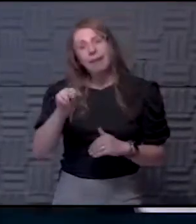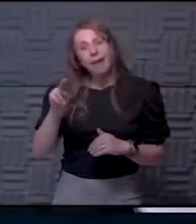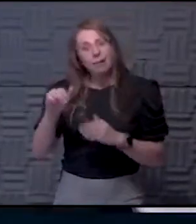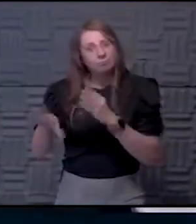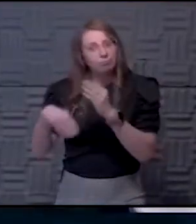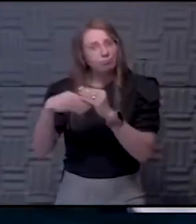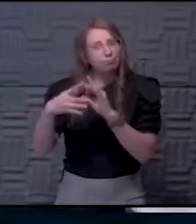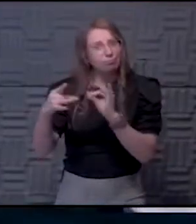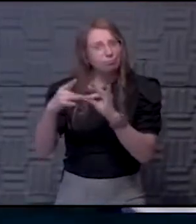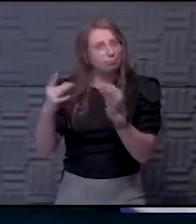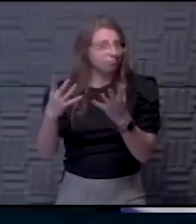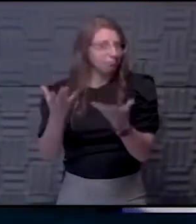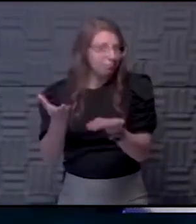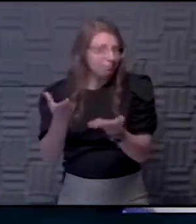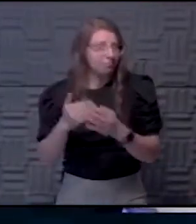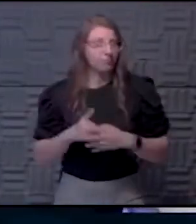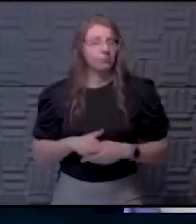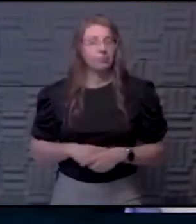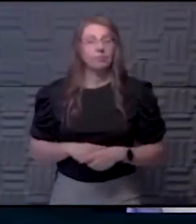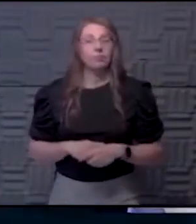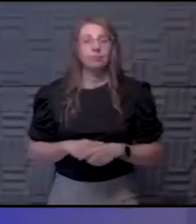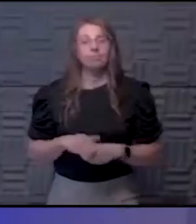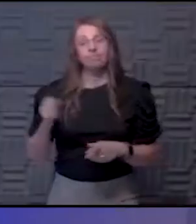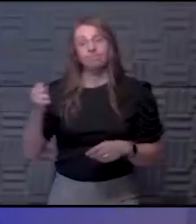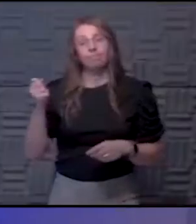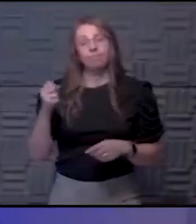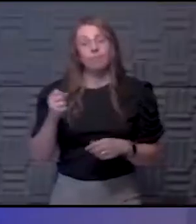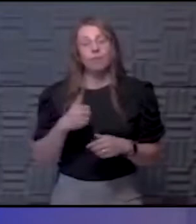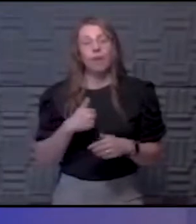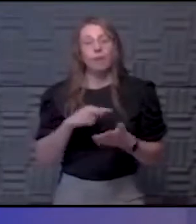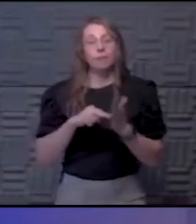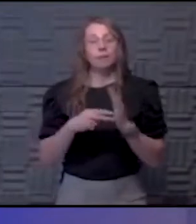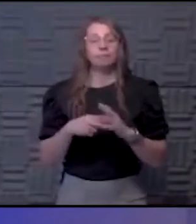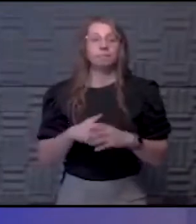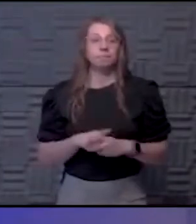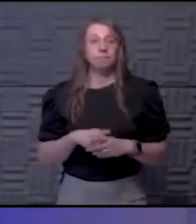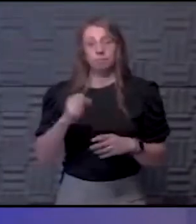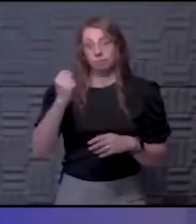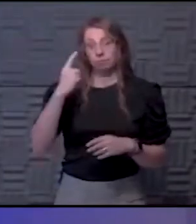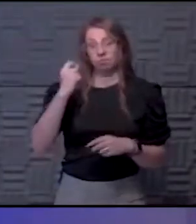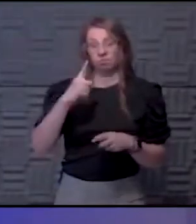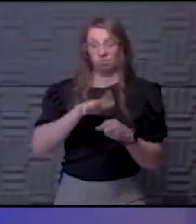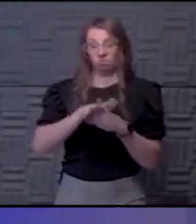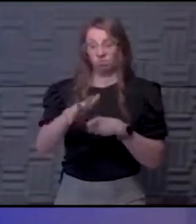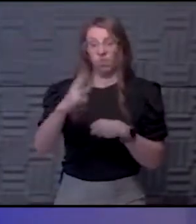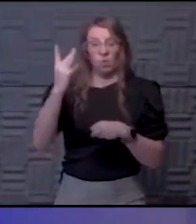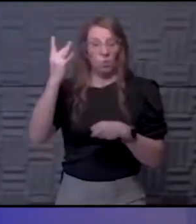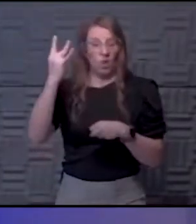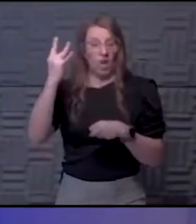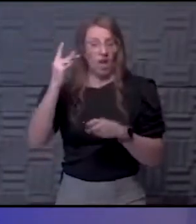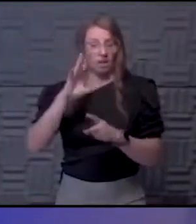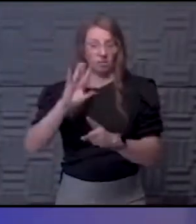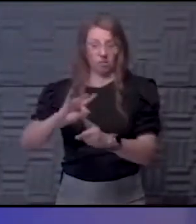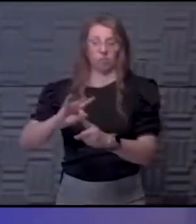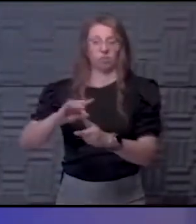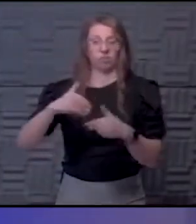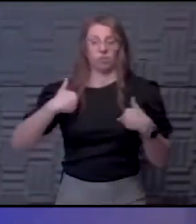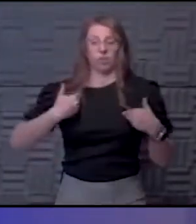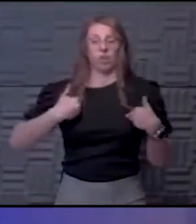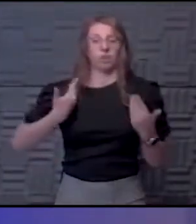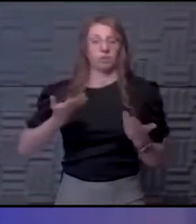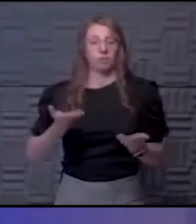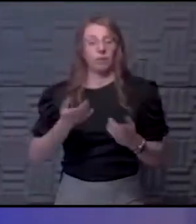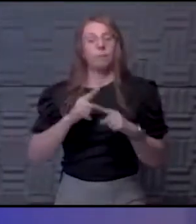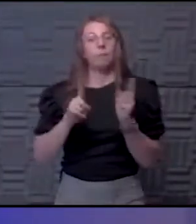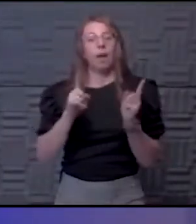an additional comment or take on that. Yeah, I mean, I think we don't really understand fully why that is, but certainly a lot of it has to